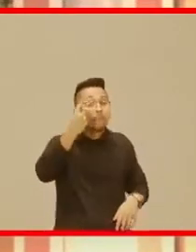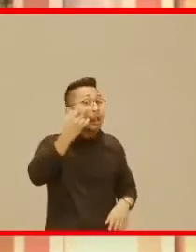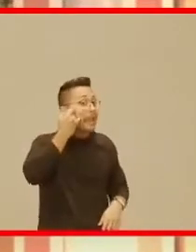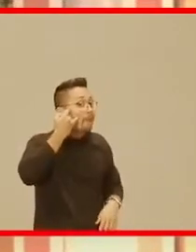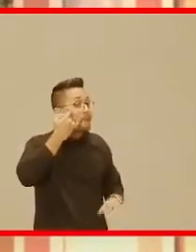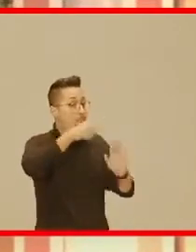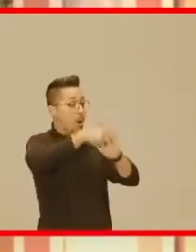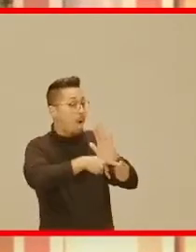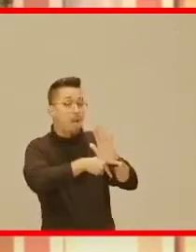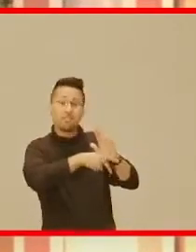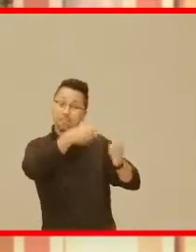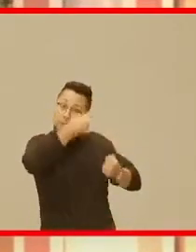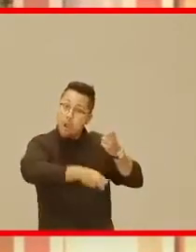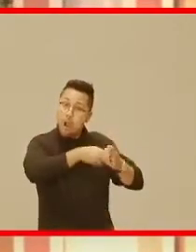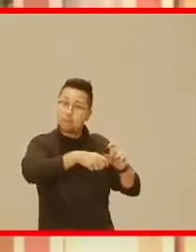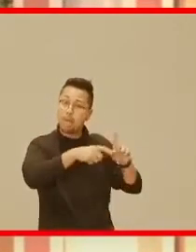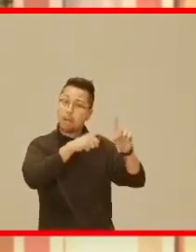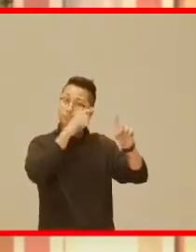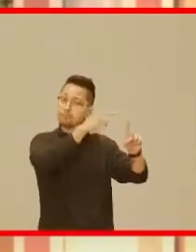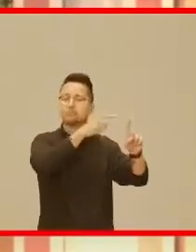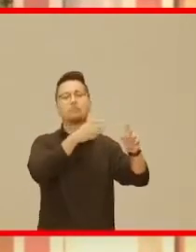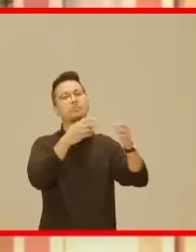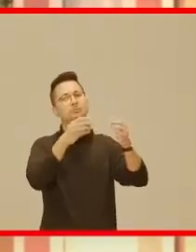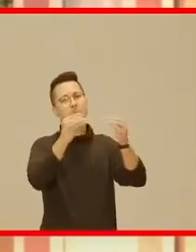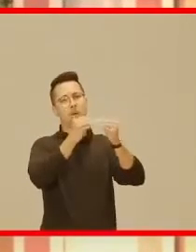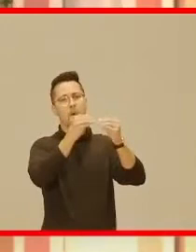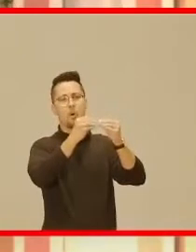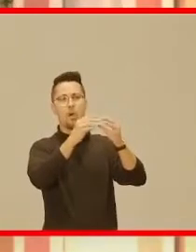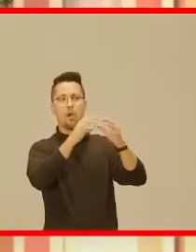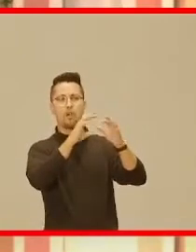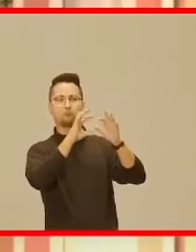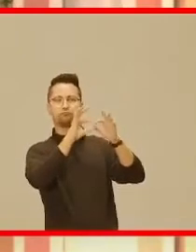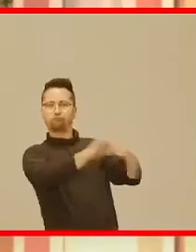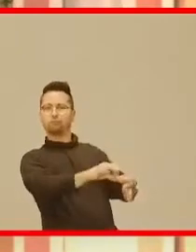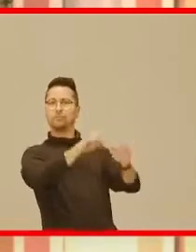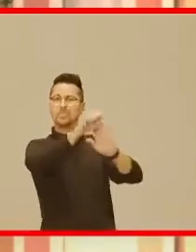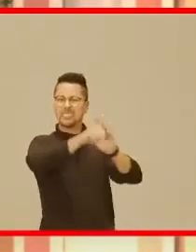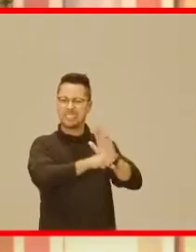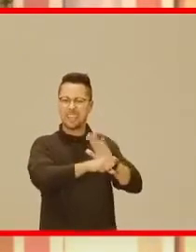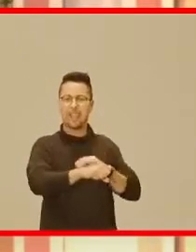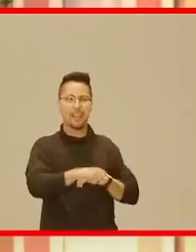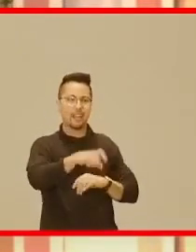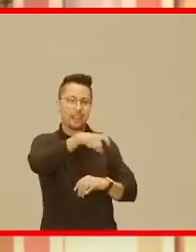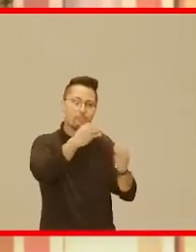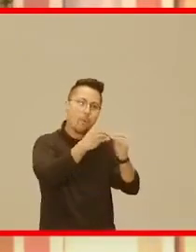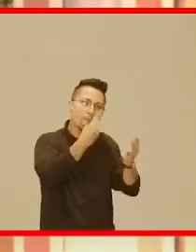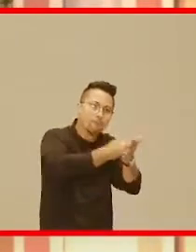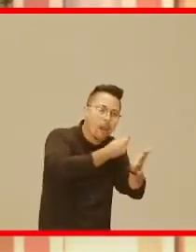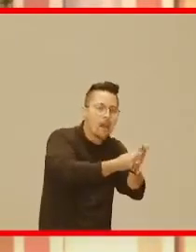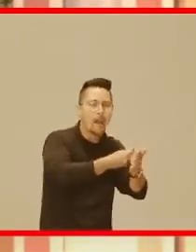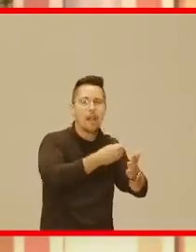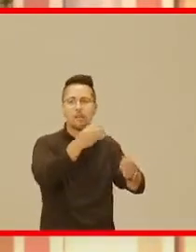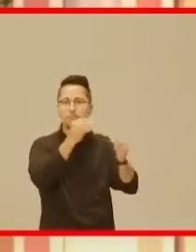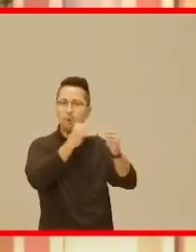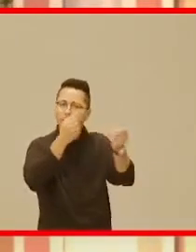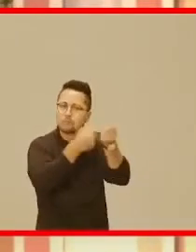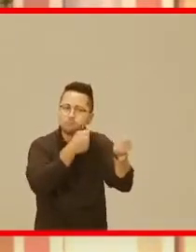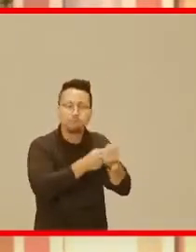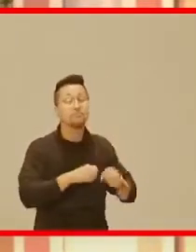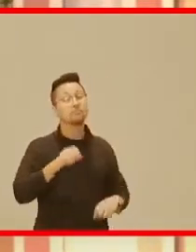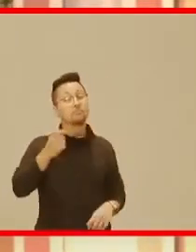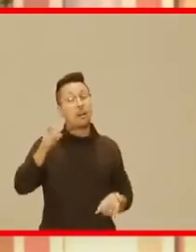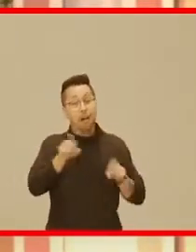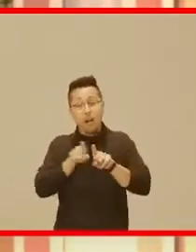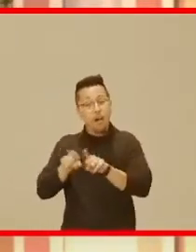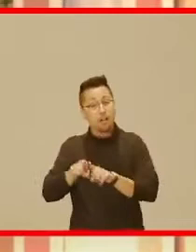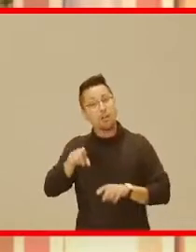the state. If you want more money for transportation, that kind of thing, that's going to be a state issue. But that's also one of the reasons, listen guys, that's one of the reasons to